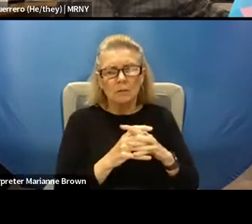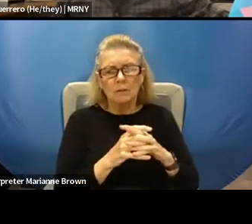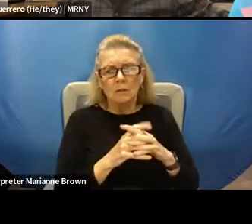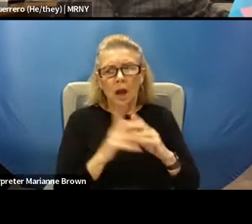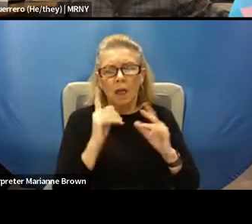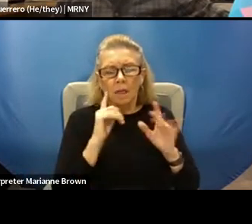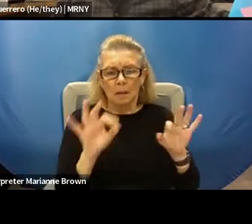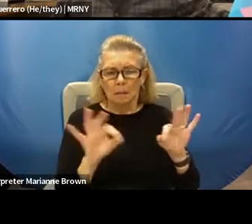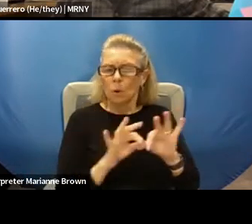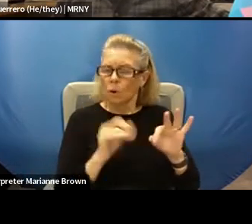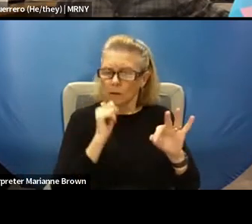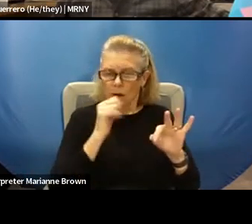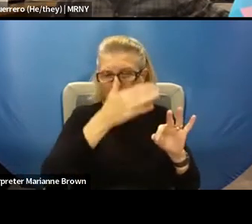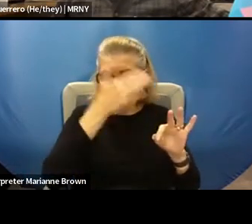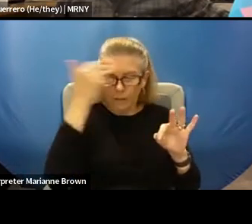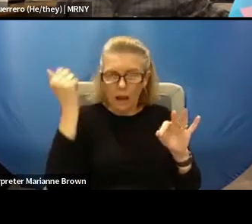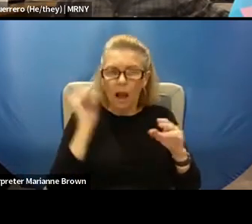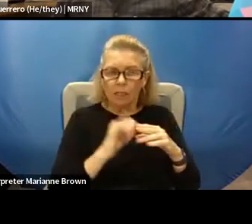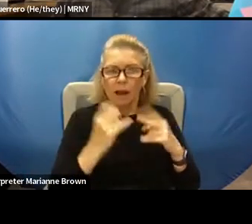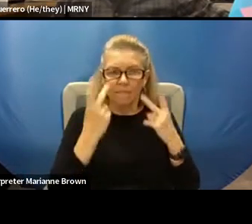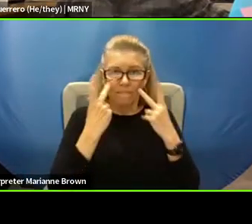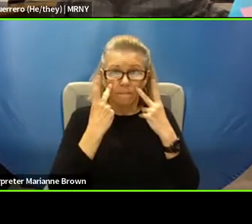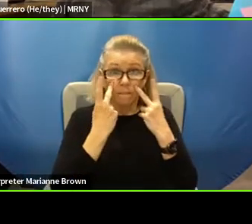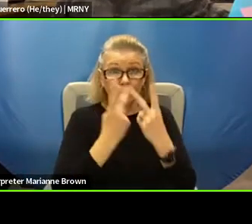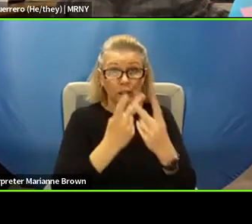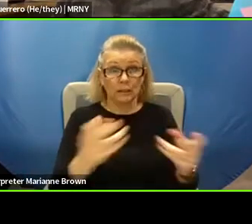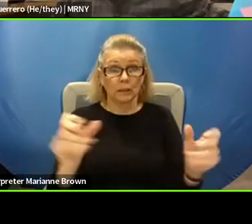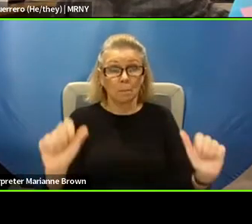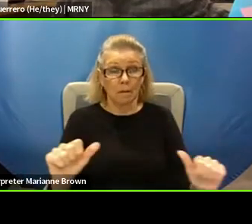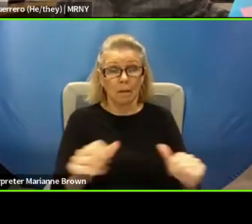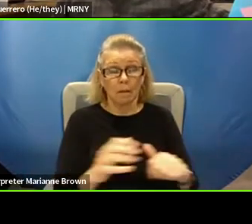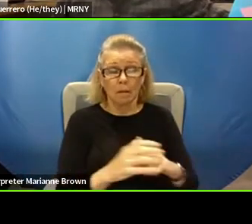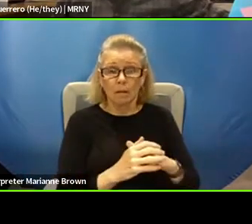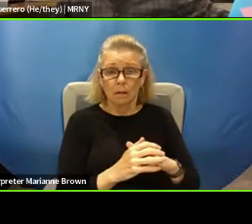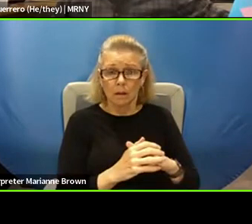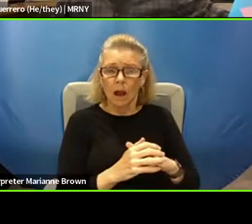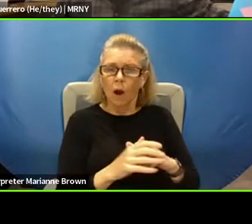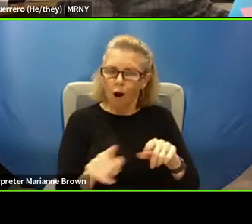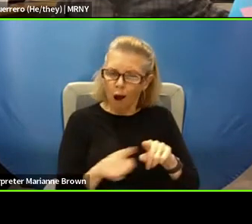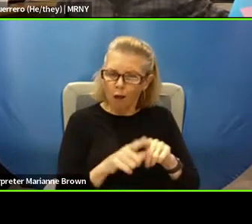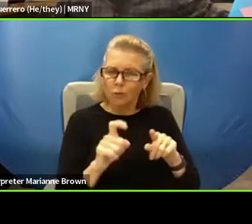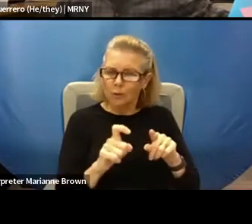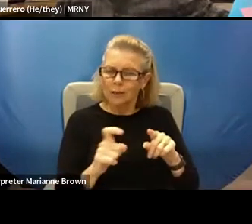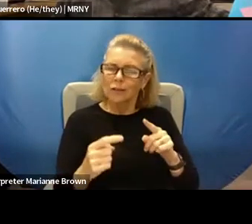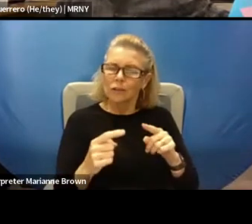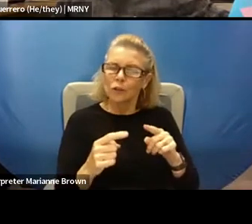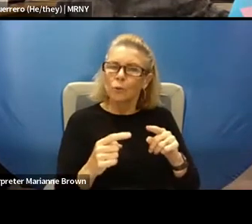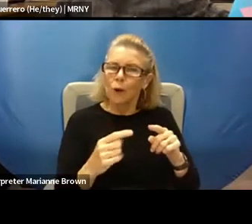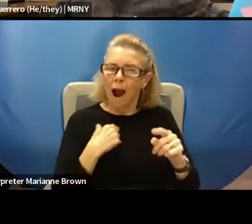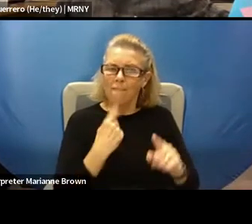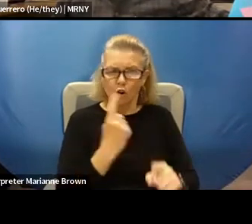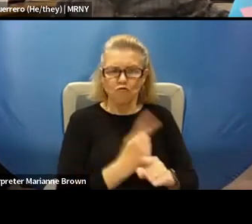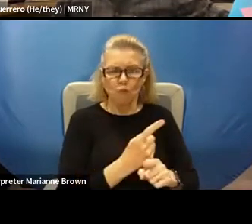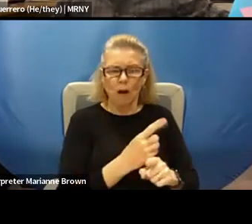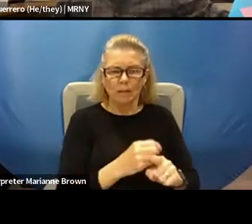that visibility needs to also come with some teeth, right? That